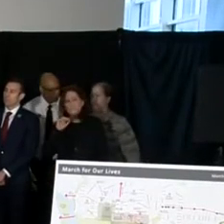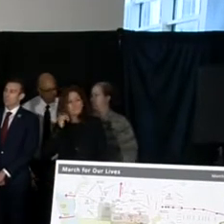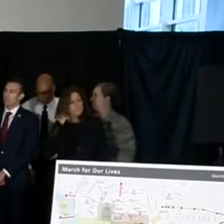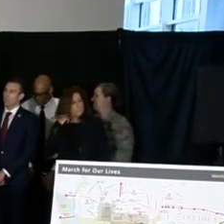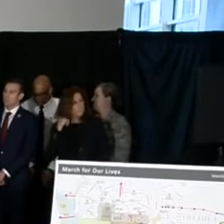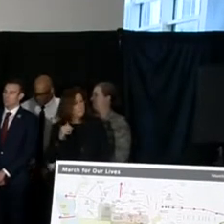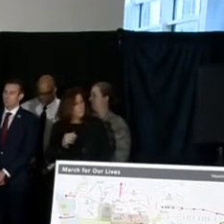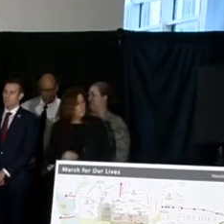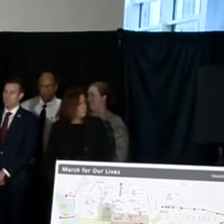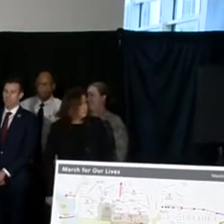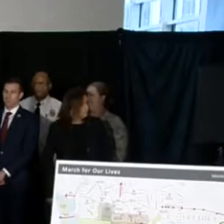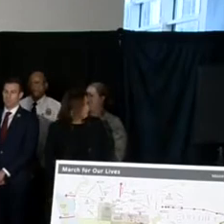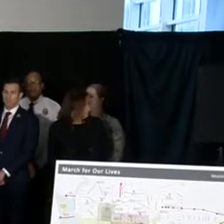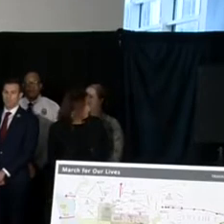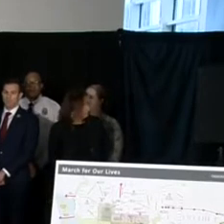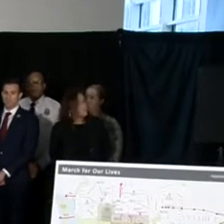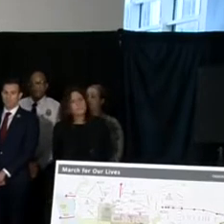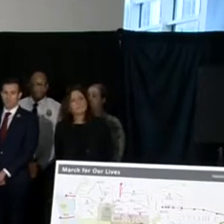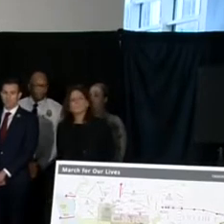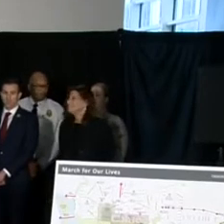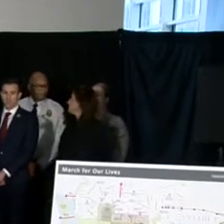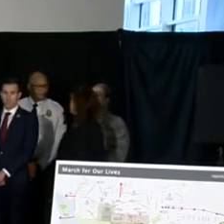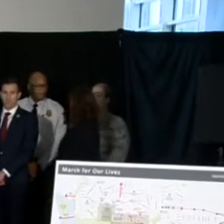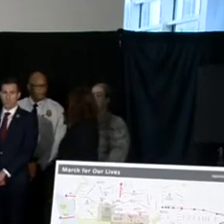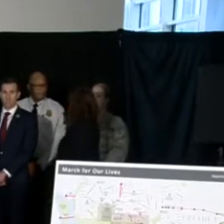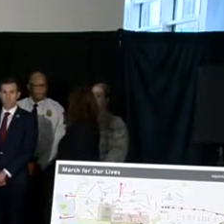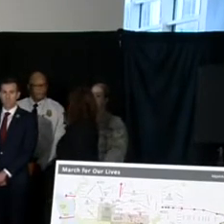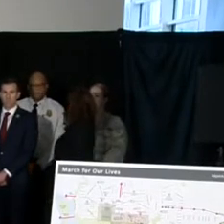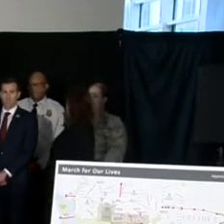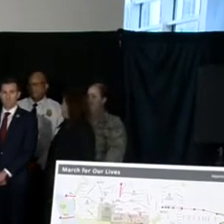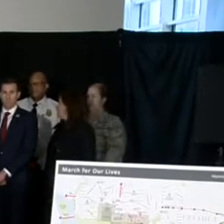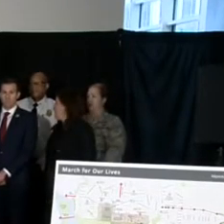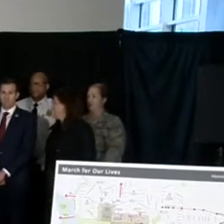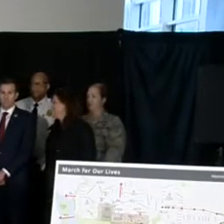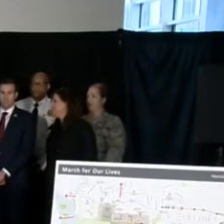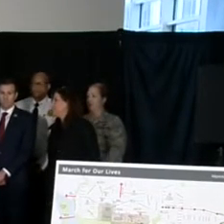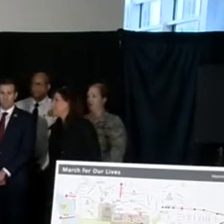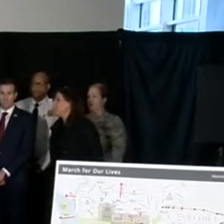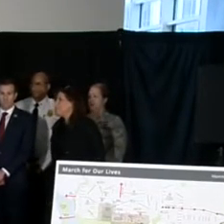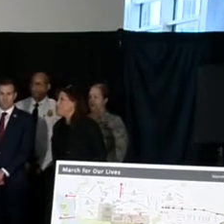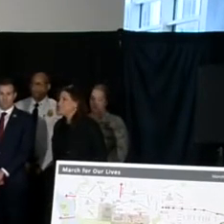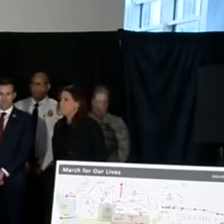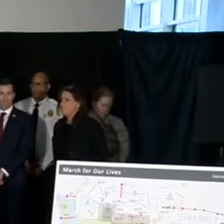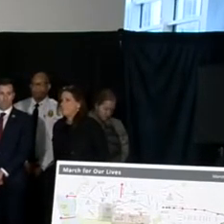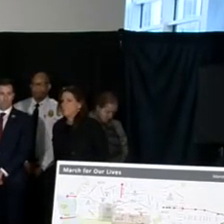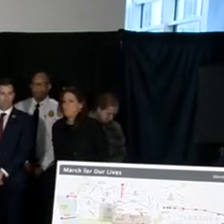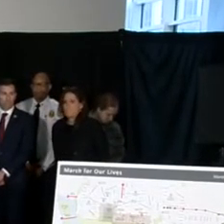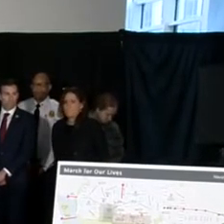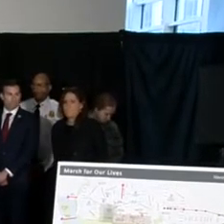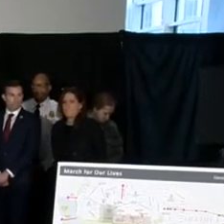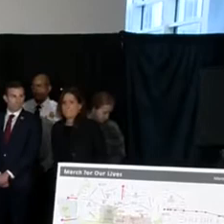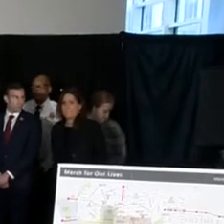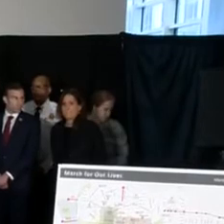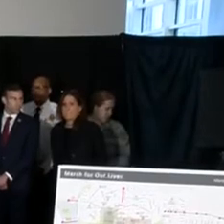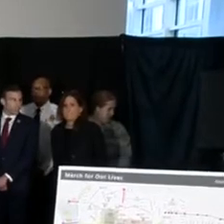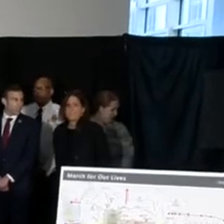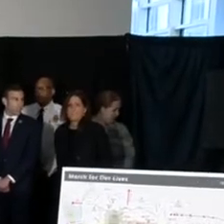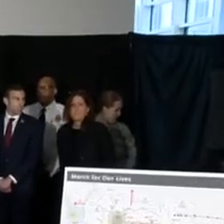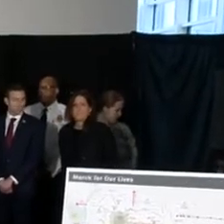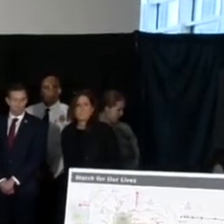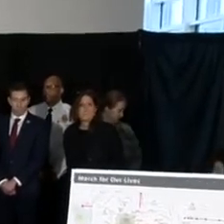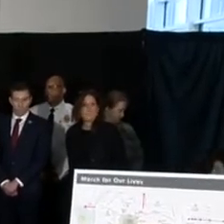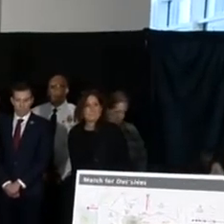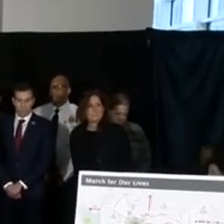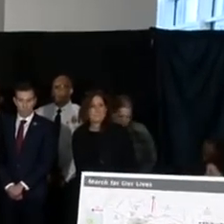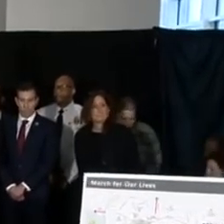briefing on this Saturday's historic March for Our Lives rally that will be